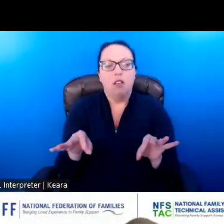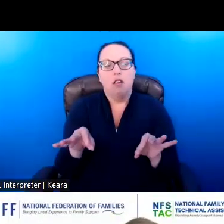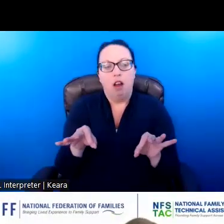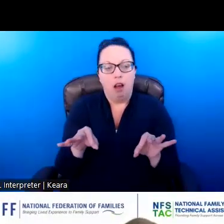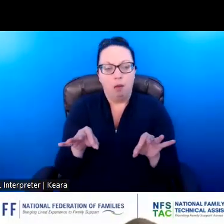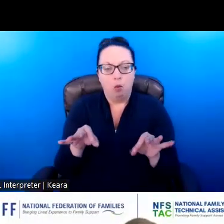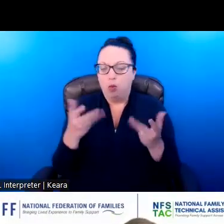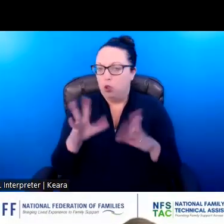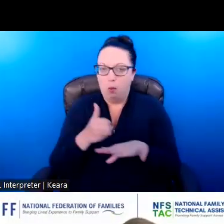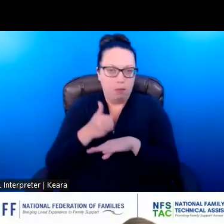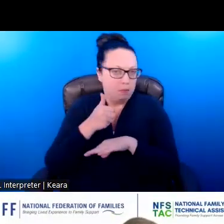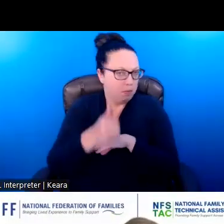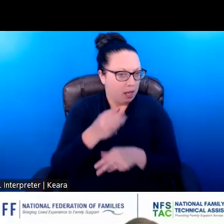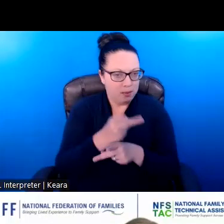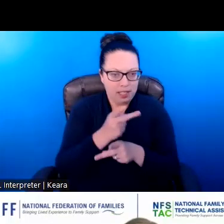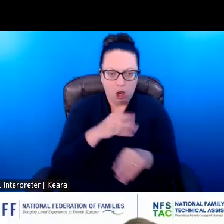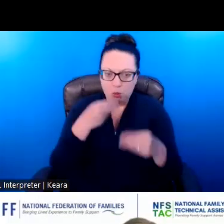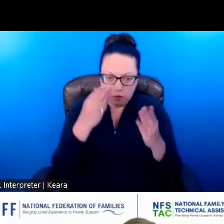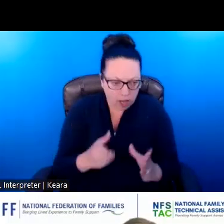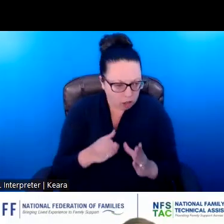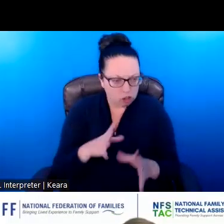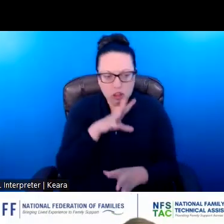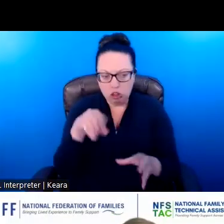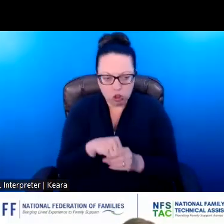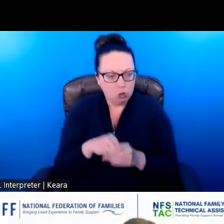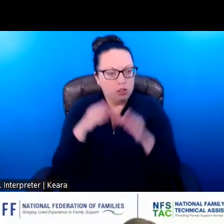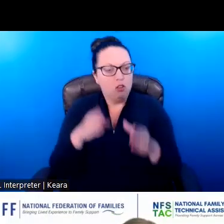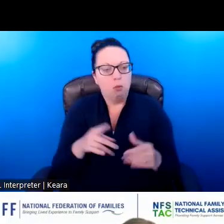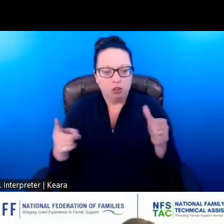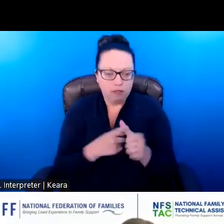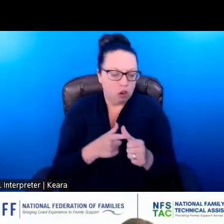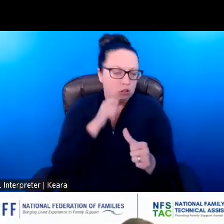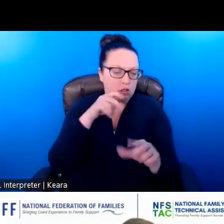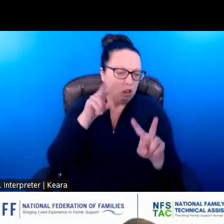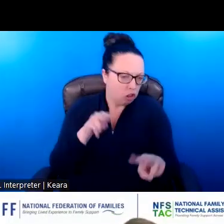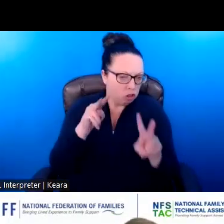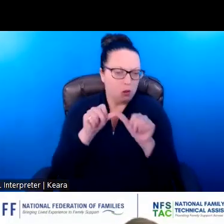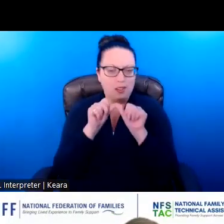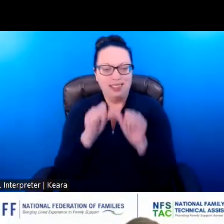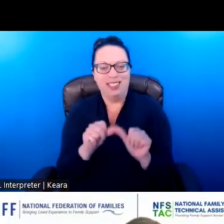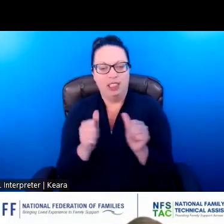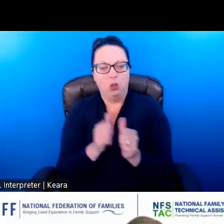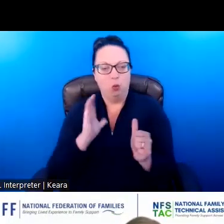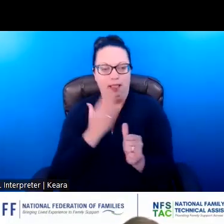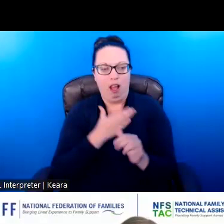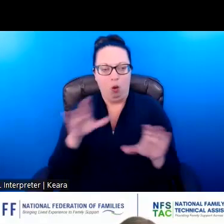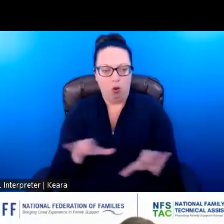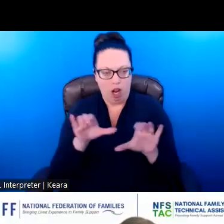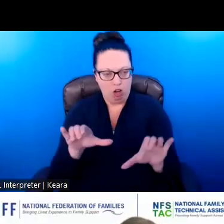is inclusive, person first, respectful, non-judgmental, and consistent with our actions. Next slide.